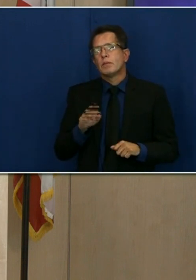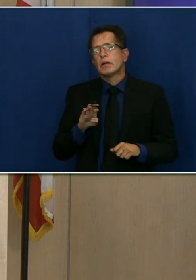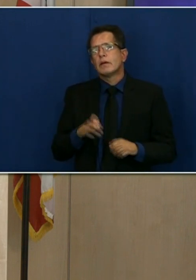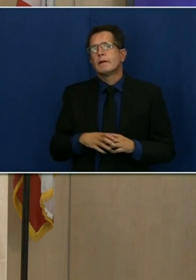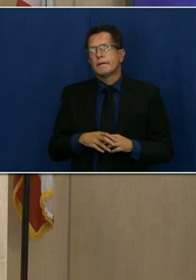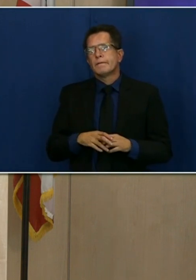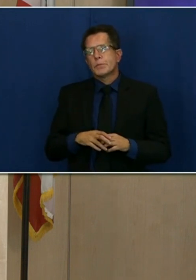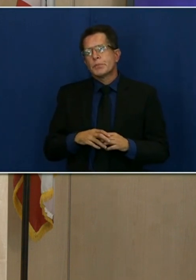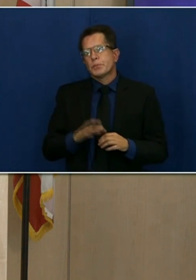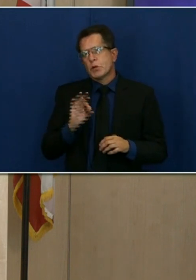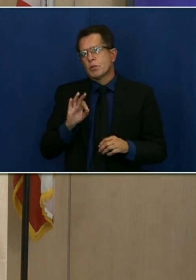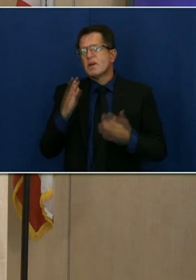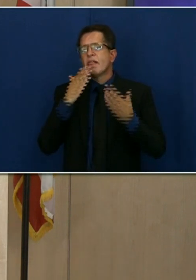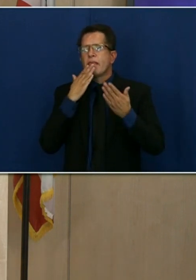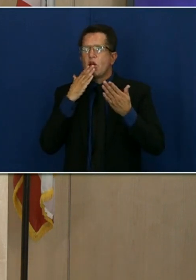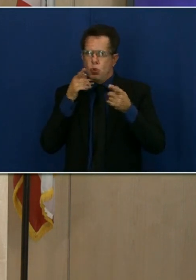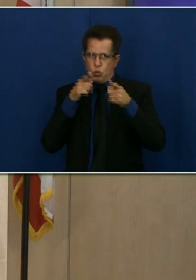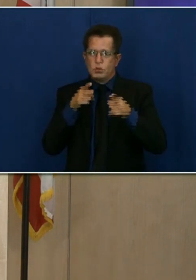Wooten.